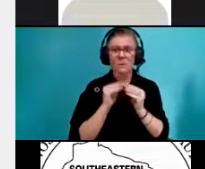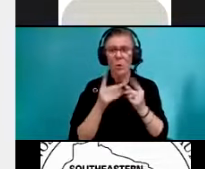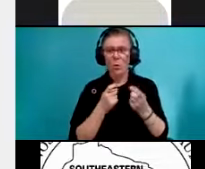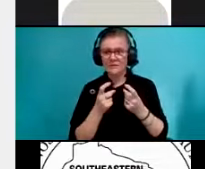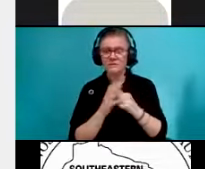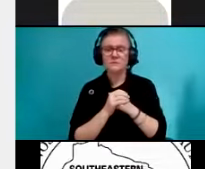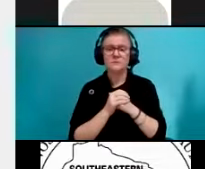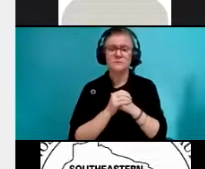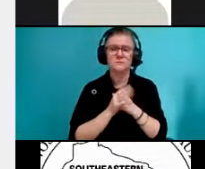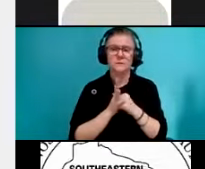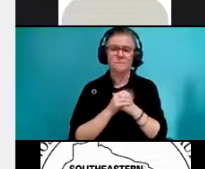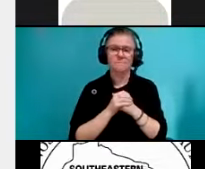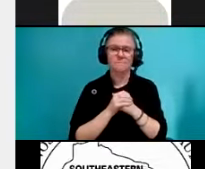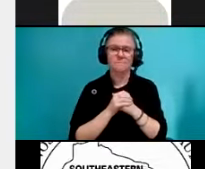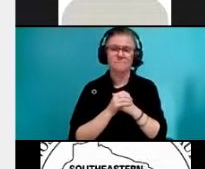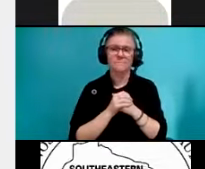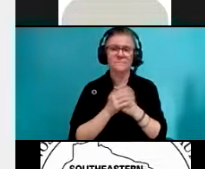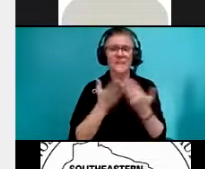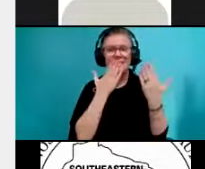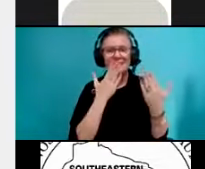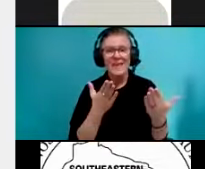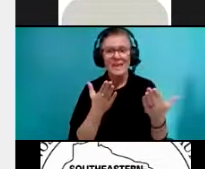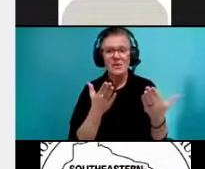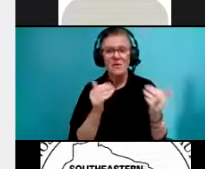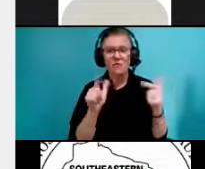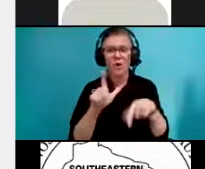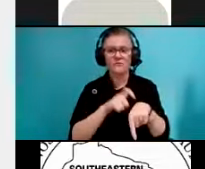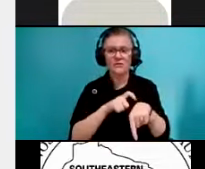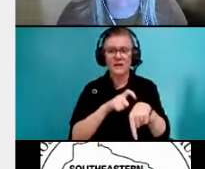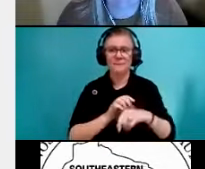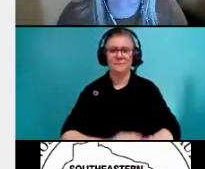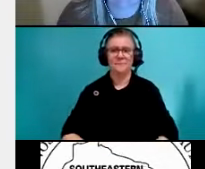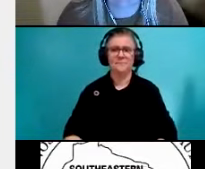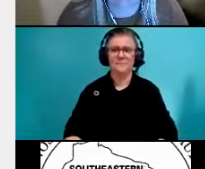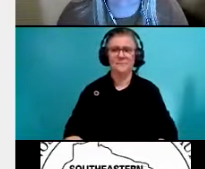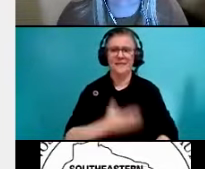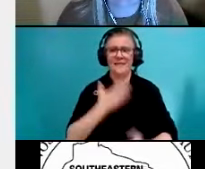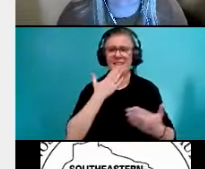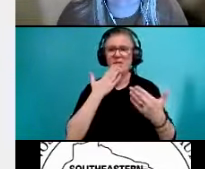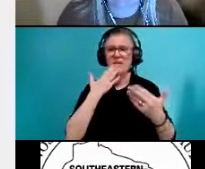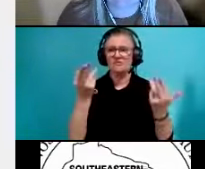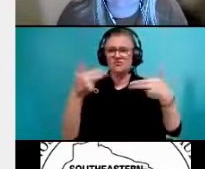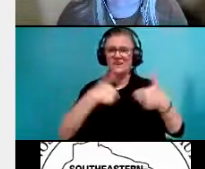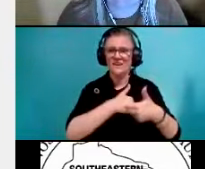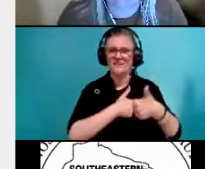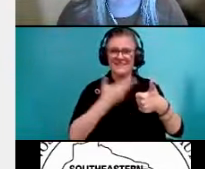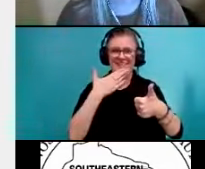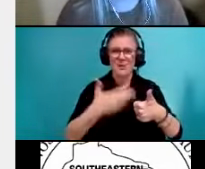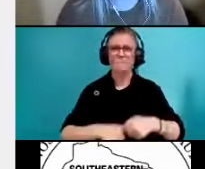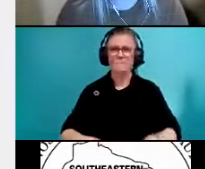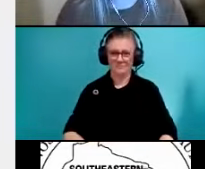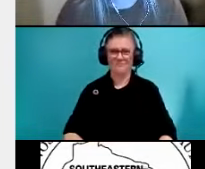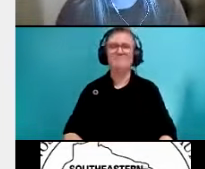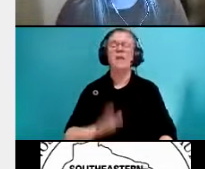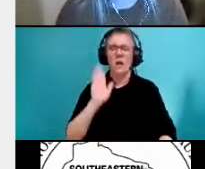in. And otherwise, thank you all for your time. Yes, thank you for joining. And you will